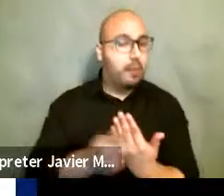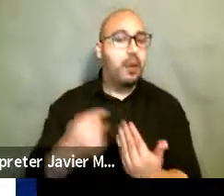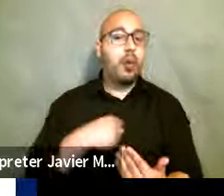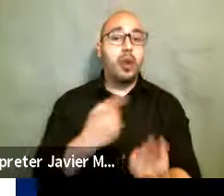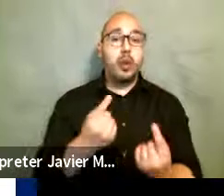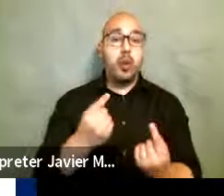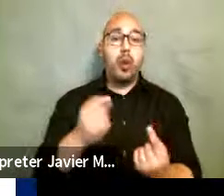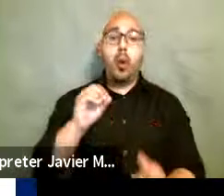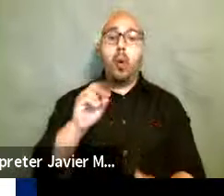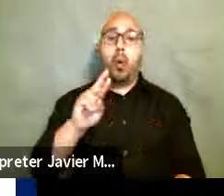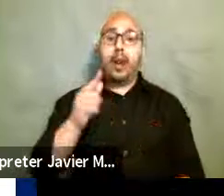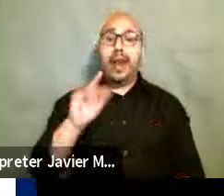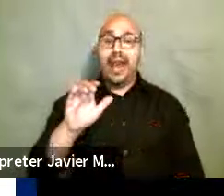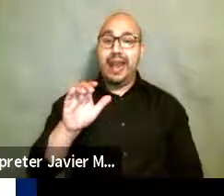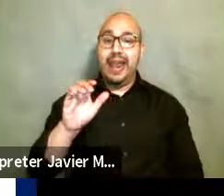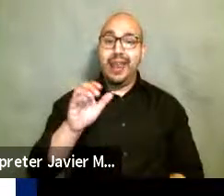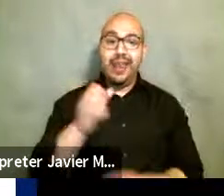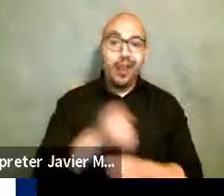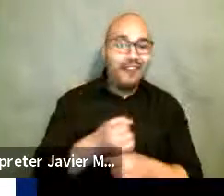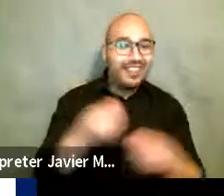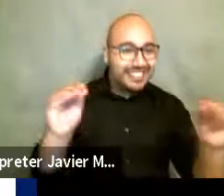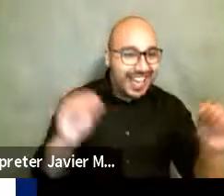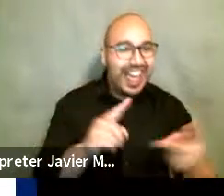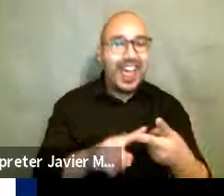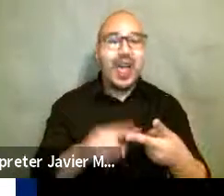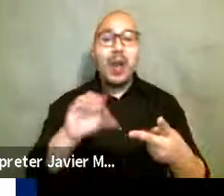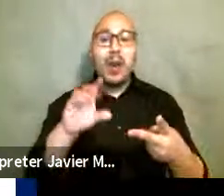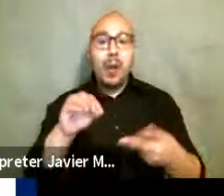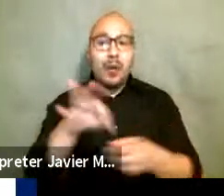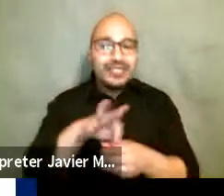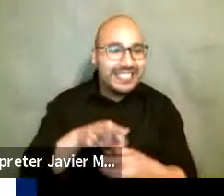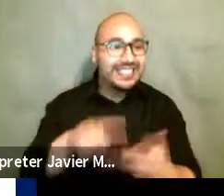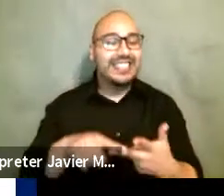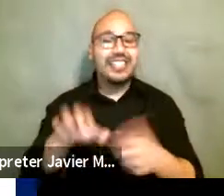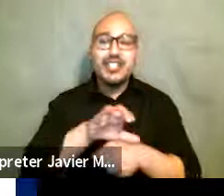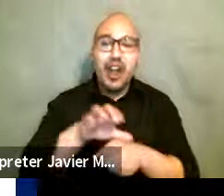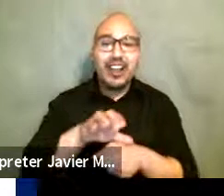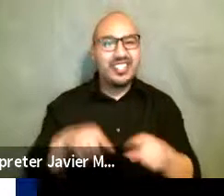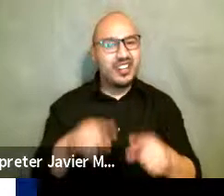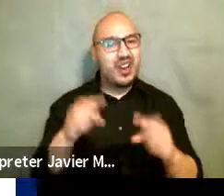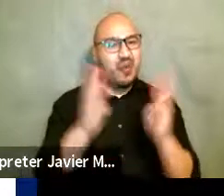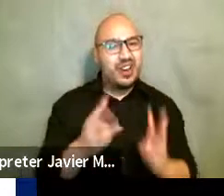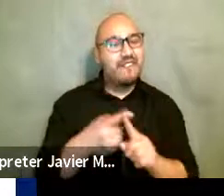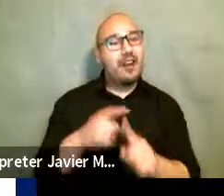organic coffee and cocoa, tea, chocolates in the winter from Equal Exchange.